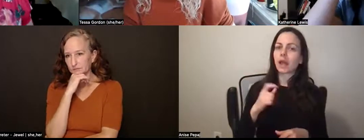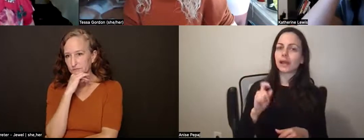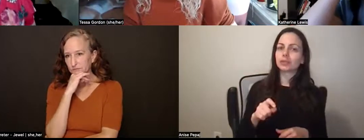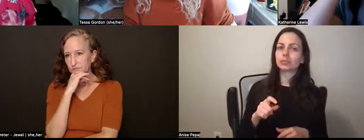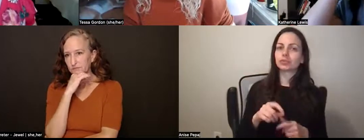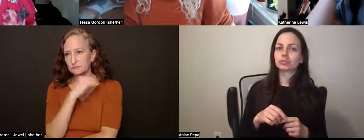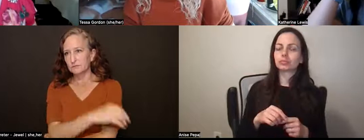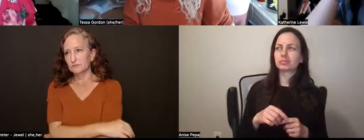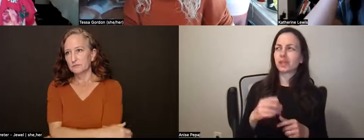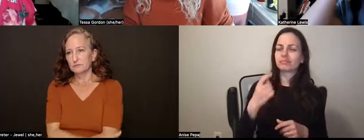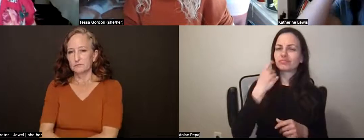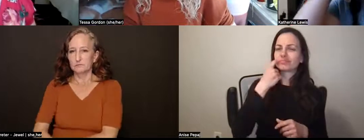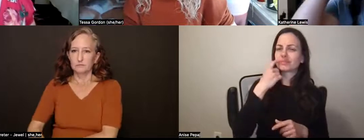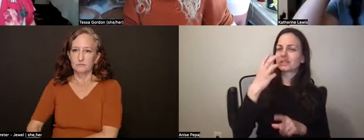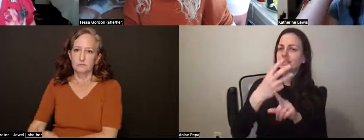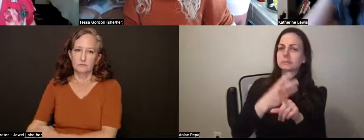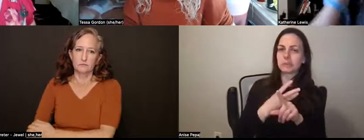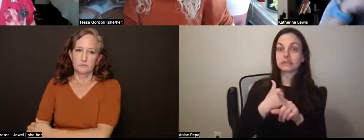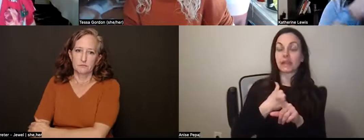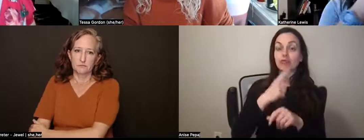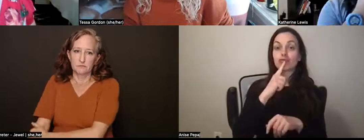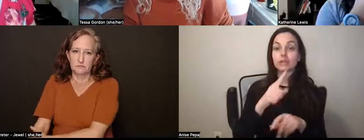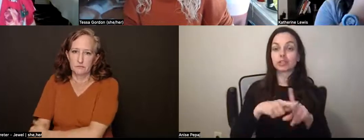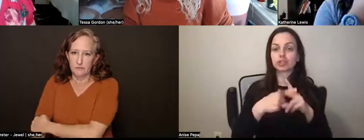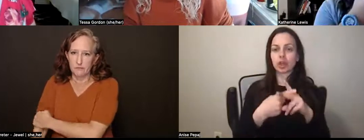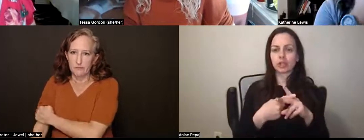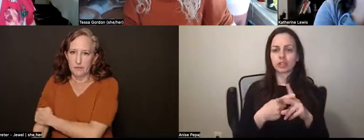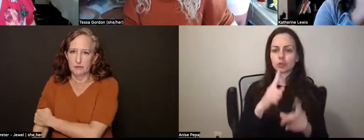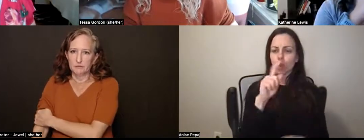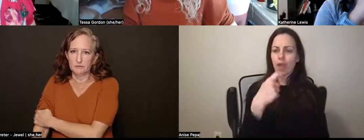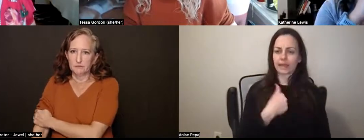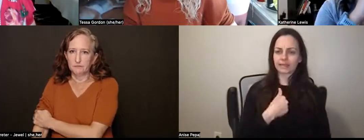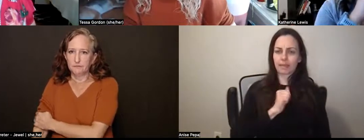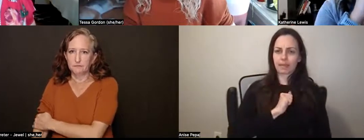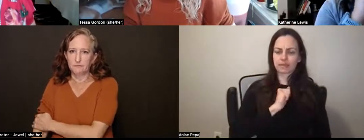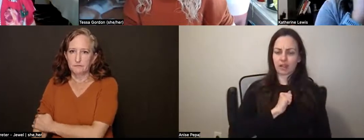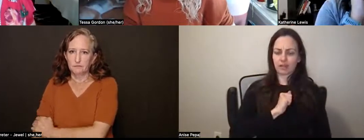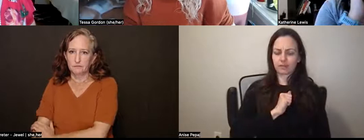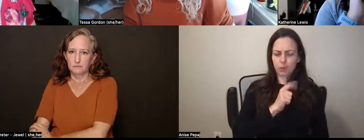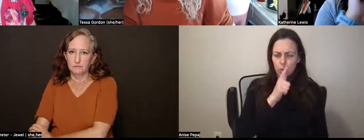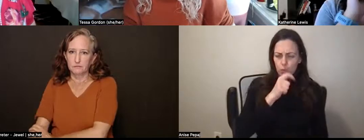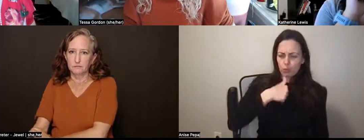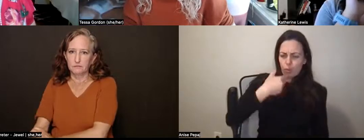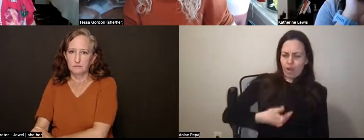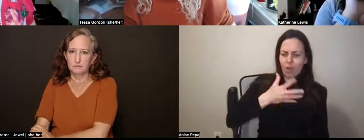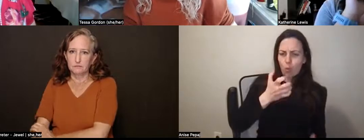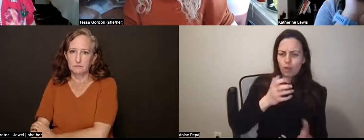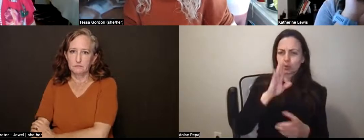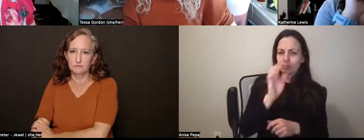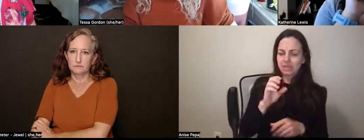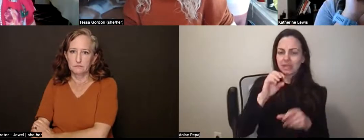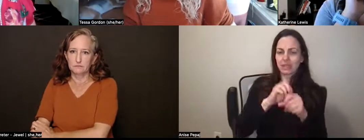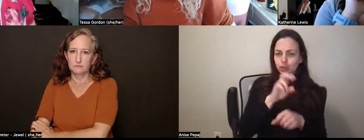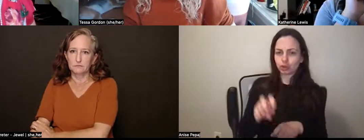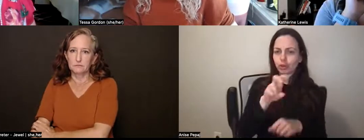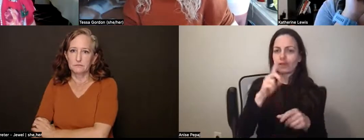in the last 6 months, I've started to really ask myself who I want to be in this journey and this advocacy